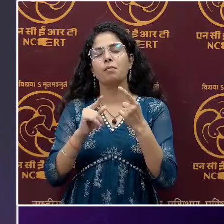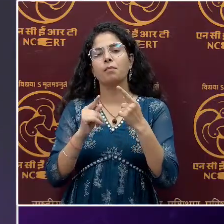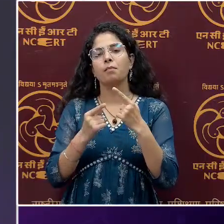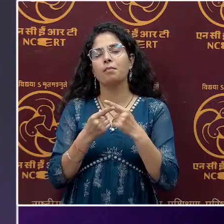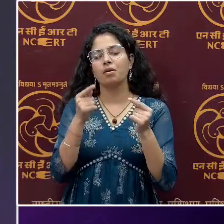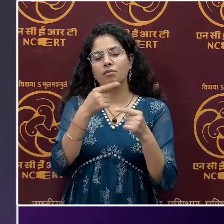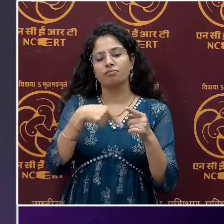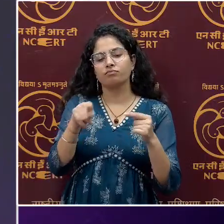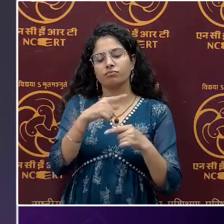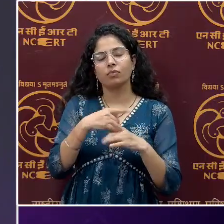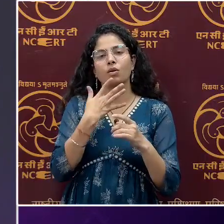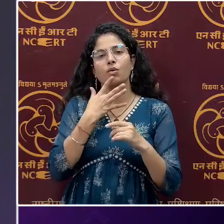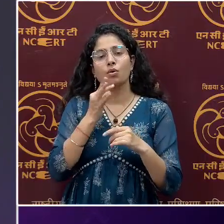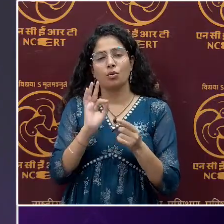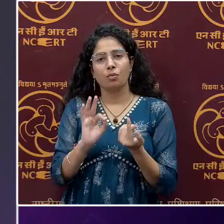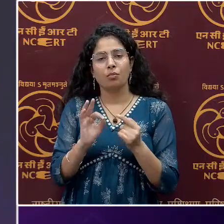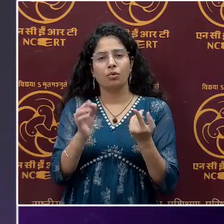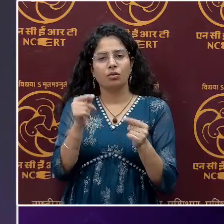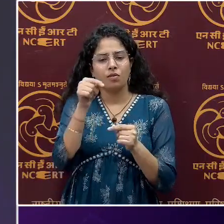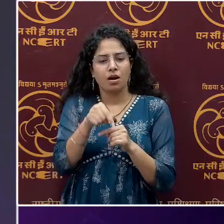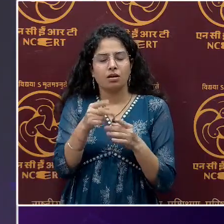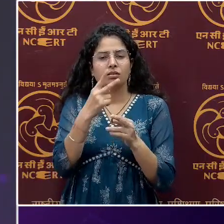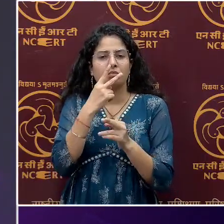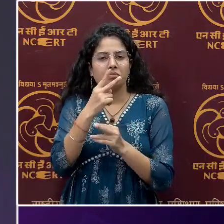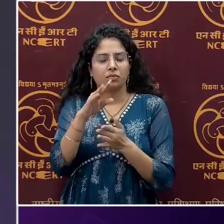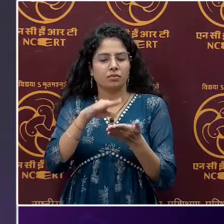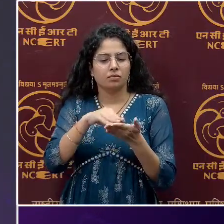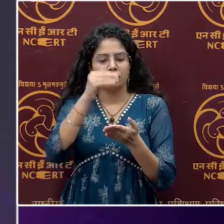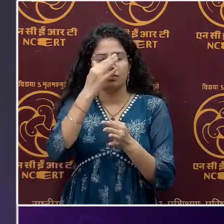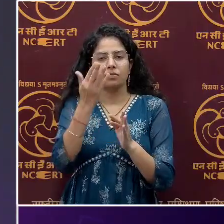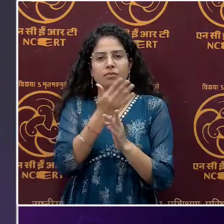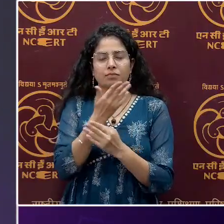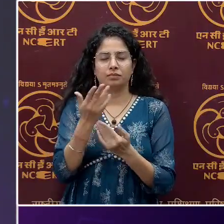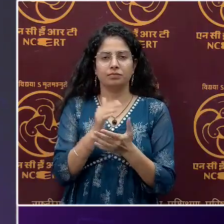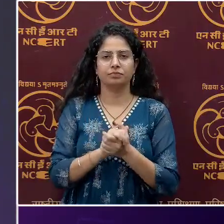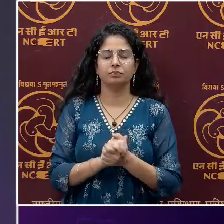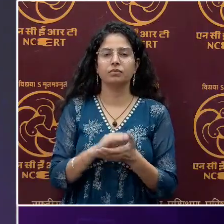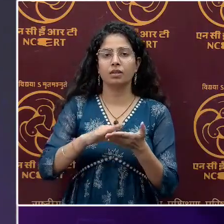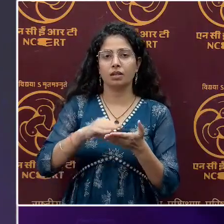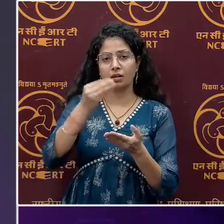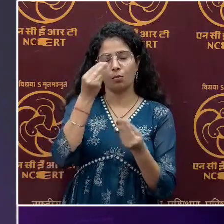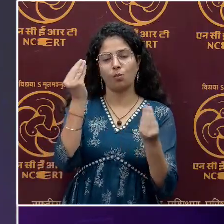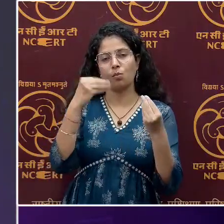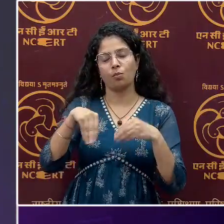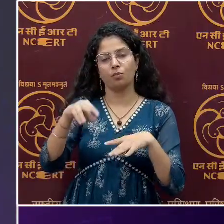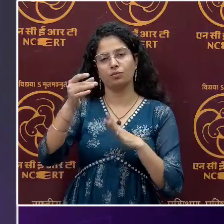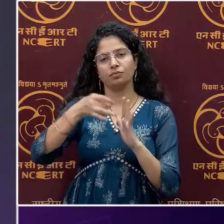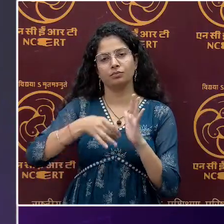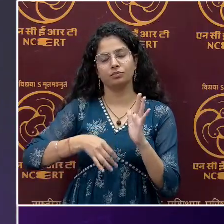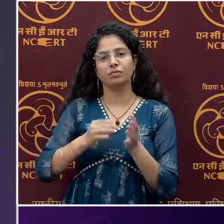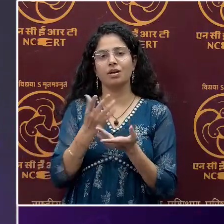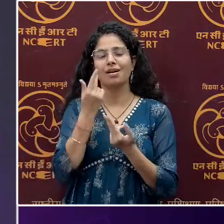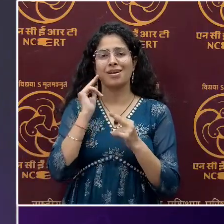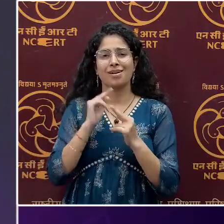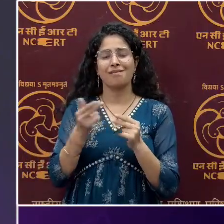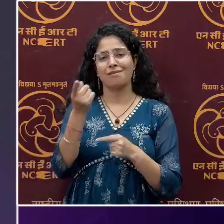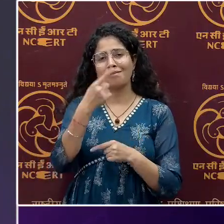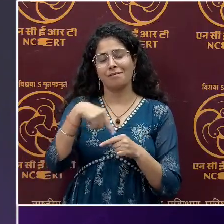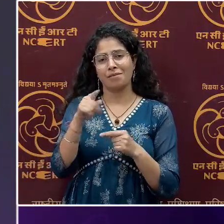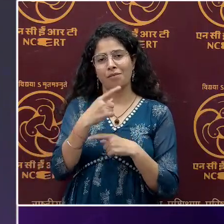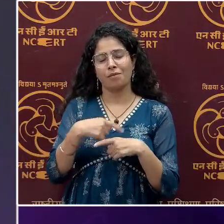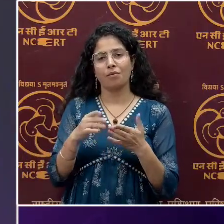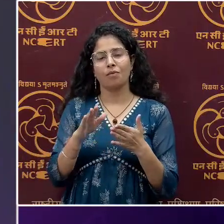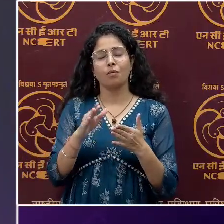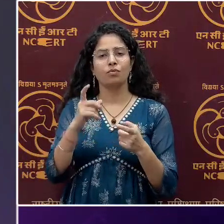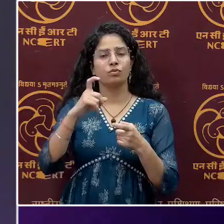all glimpses are we going to witness here in the session today? We will learn more about it in detail. If you wish to participate, please give